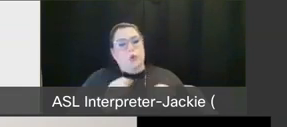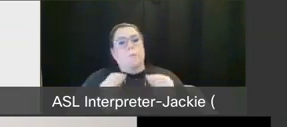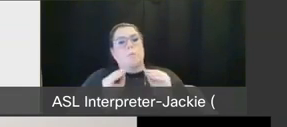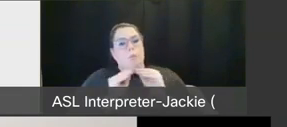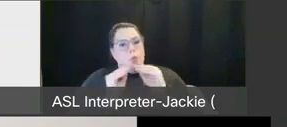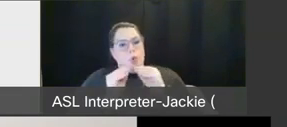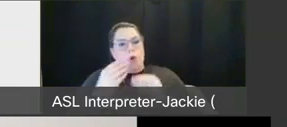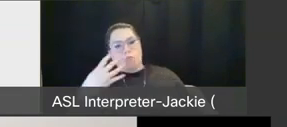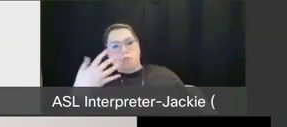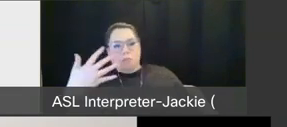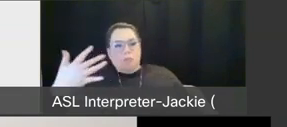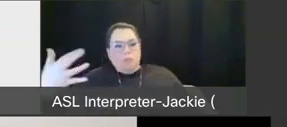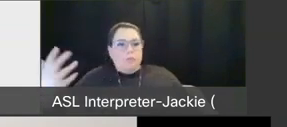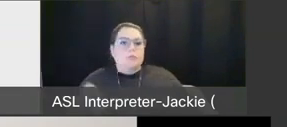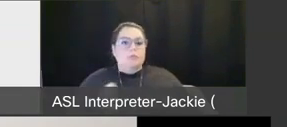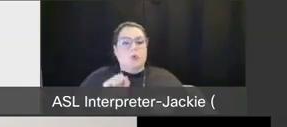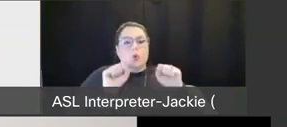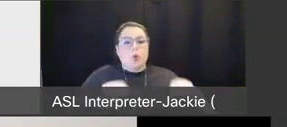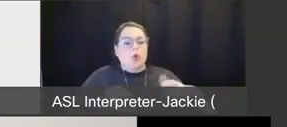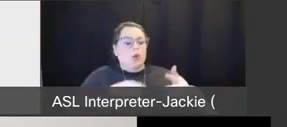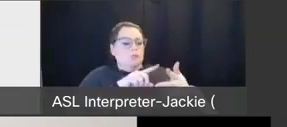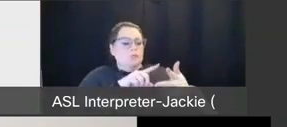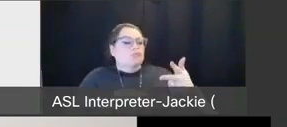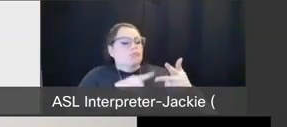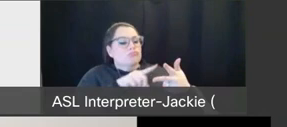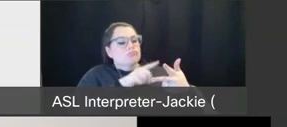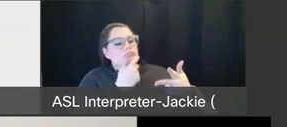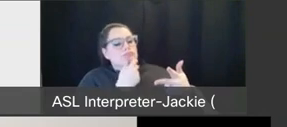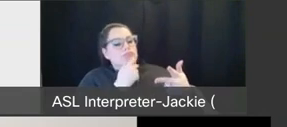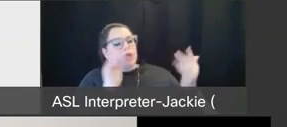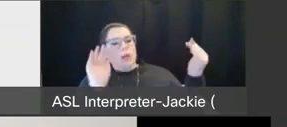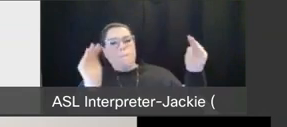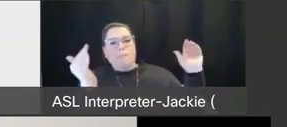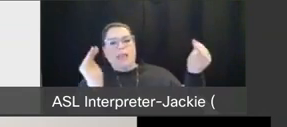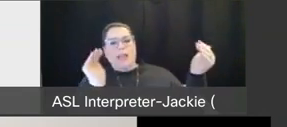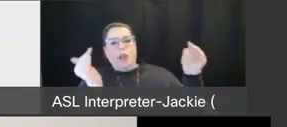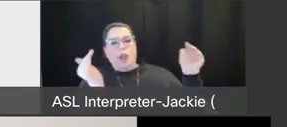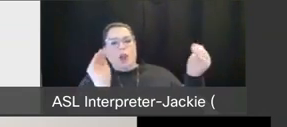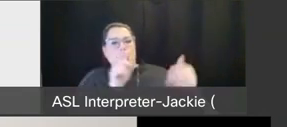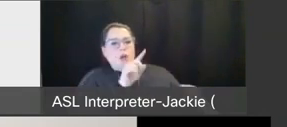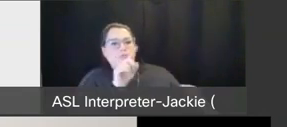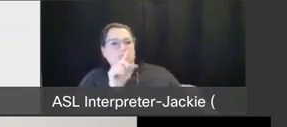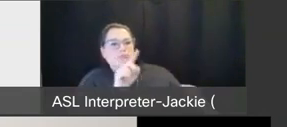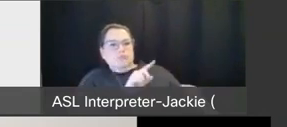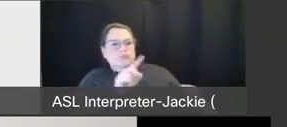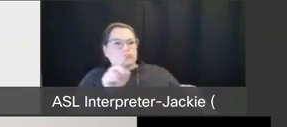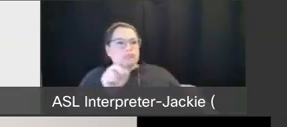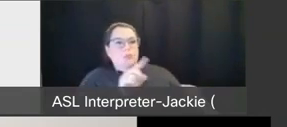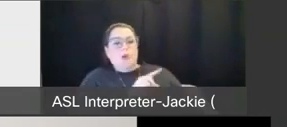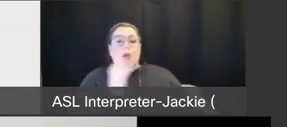then you want to compare the details, because you want to make sure that if someone is undercutting